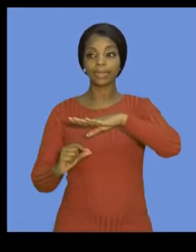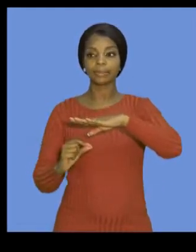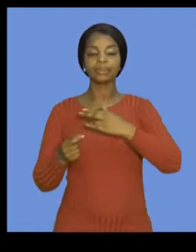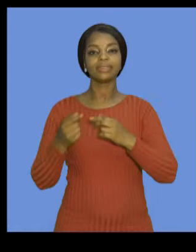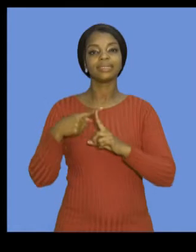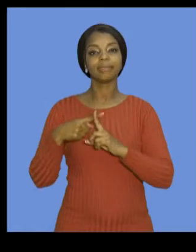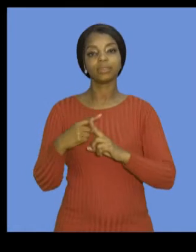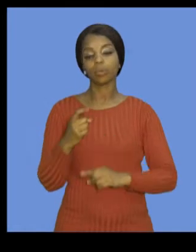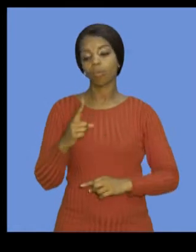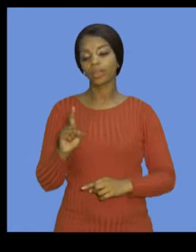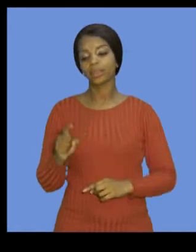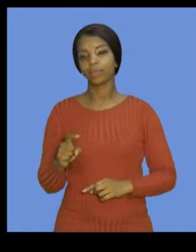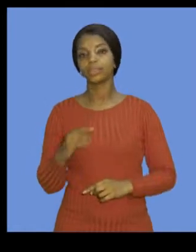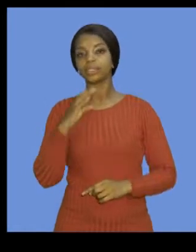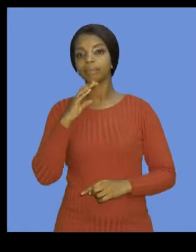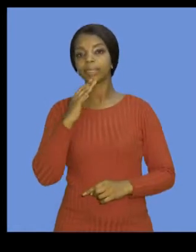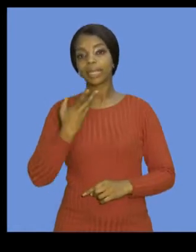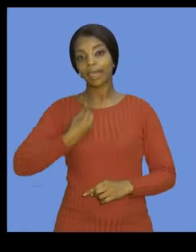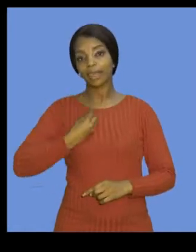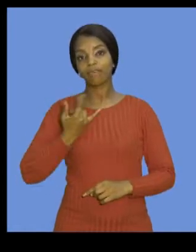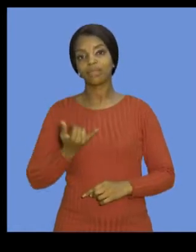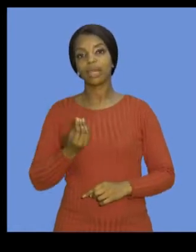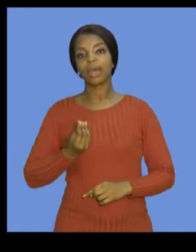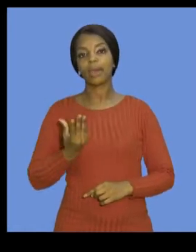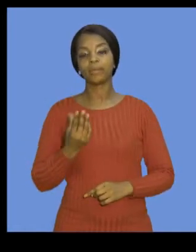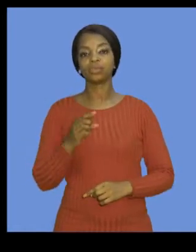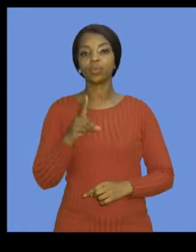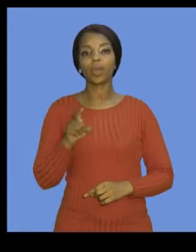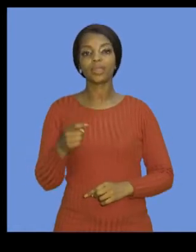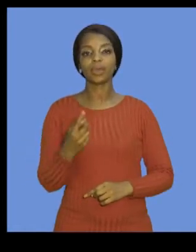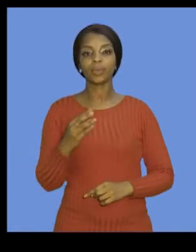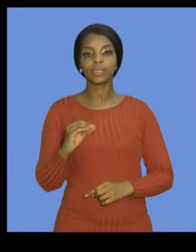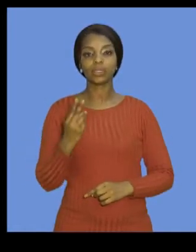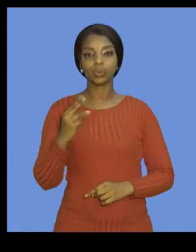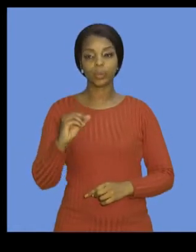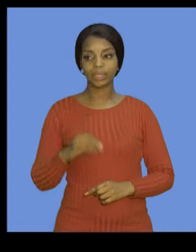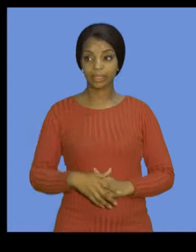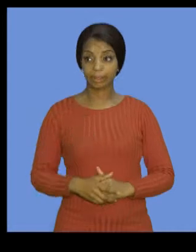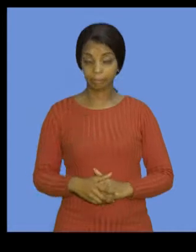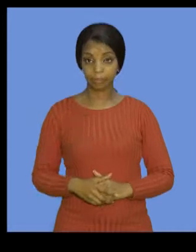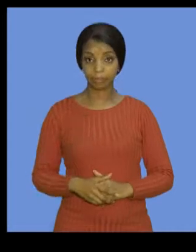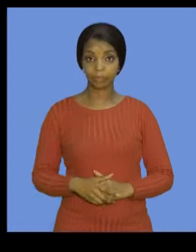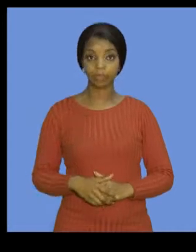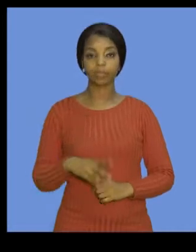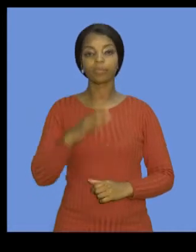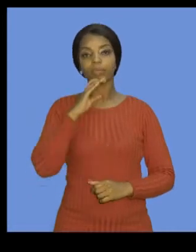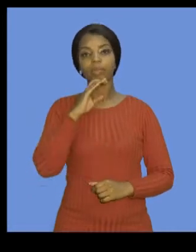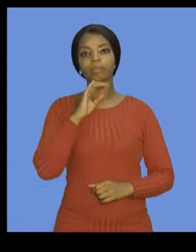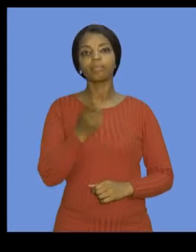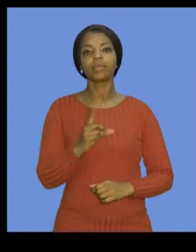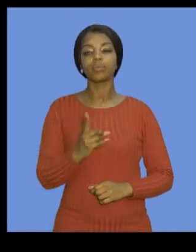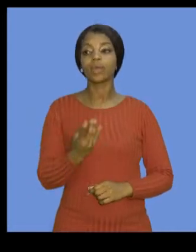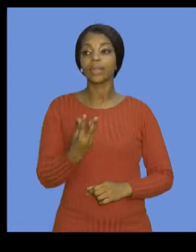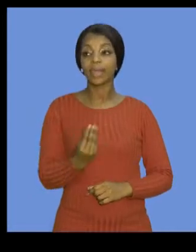me 120. So it means, since it's a simple interest, remember simple interest has to do with